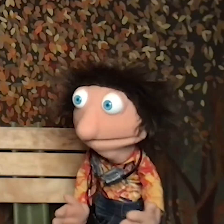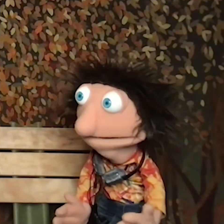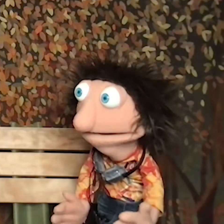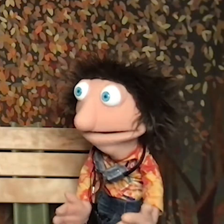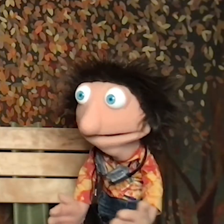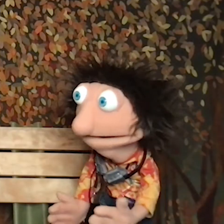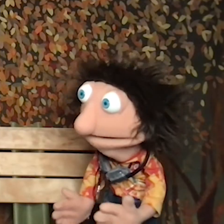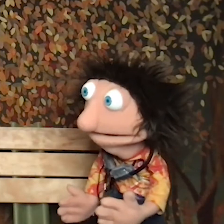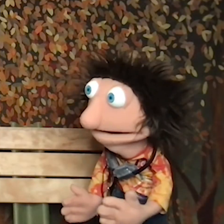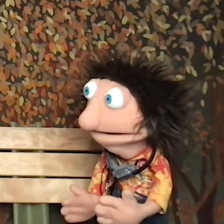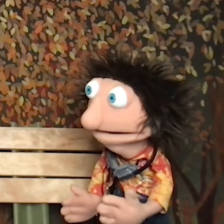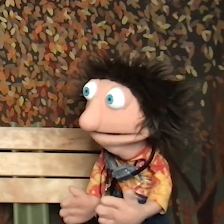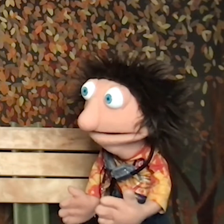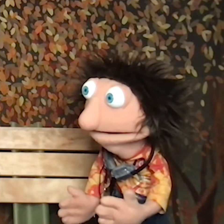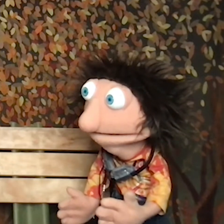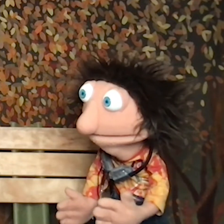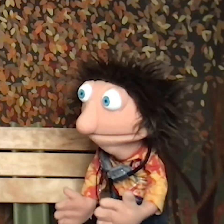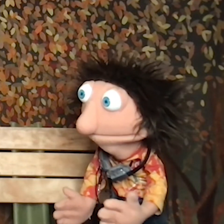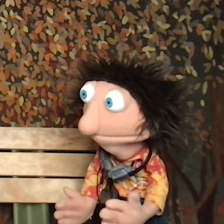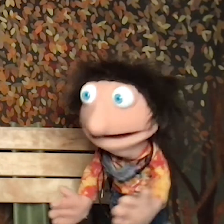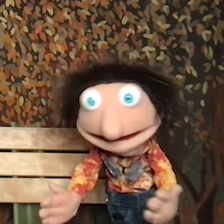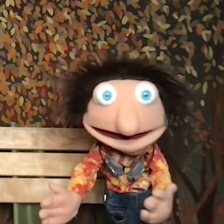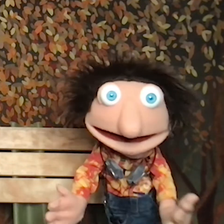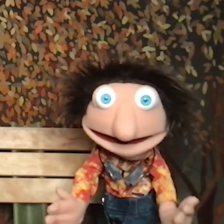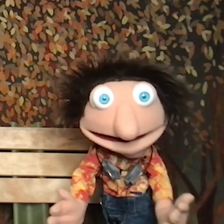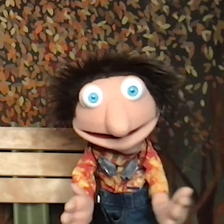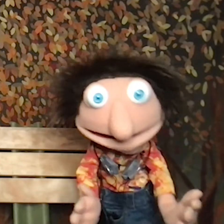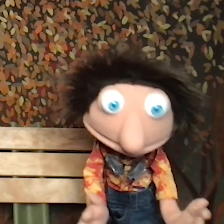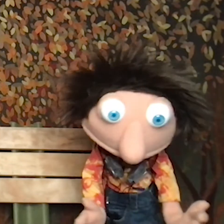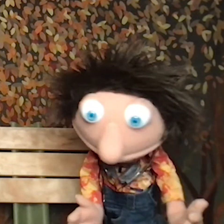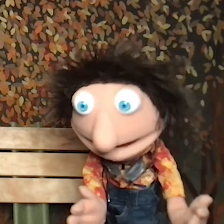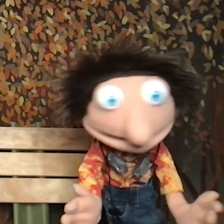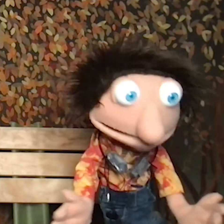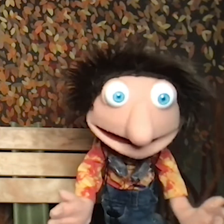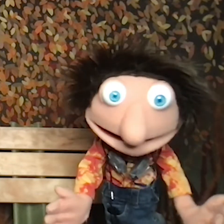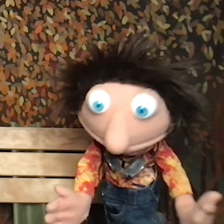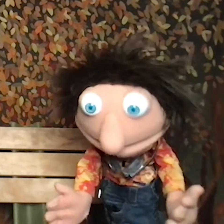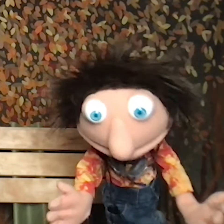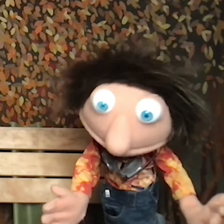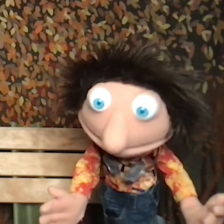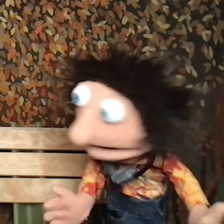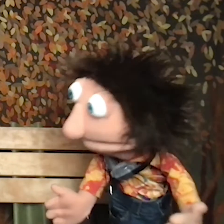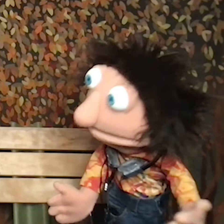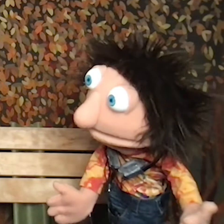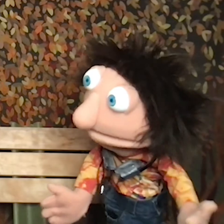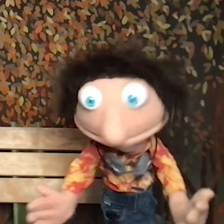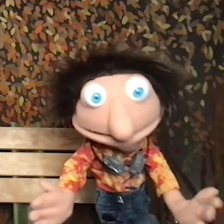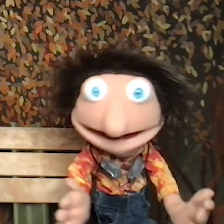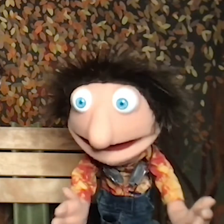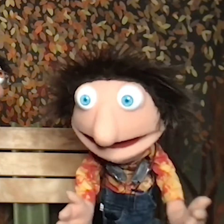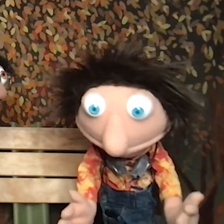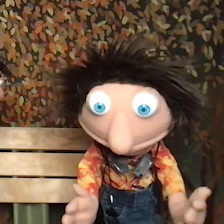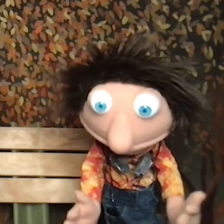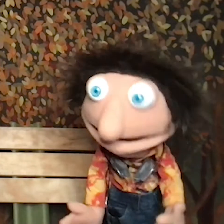wanted. Well, welcome to Burger King, because you're about to have it your way. Wow. what I wanted. You don't know what I want. You don't know